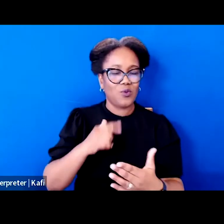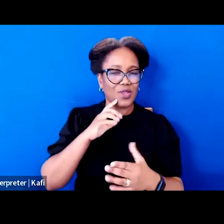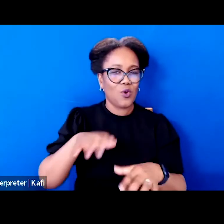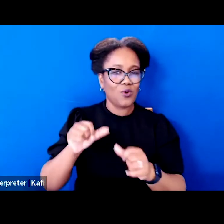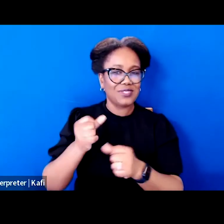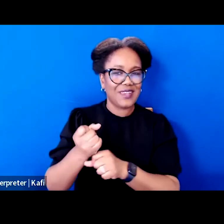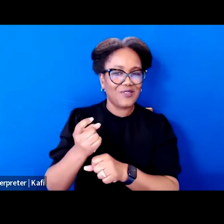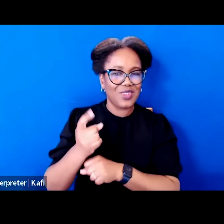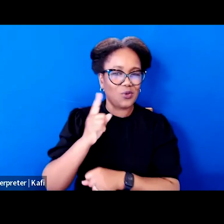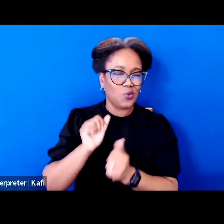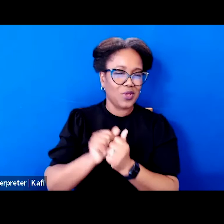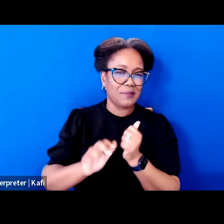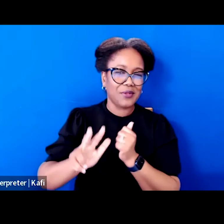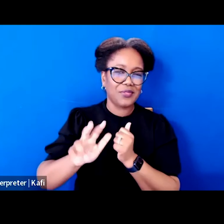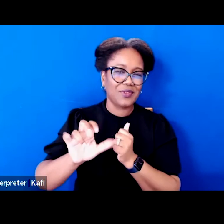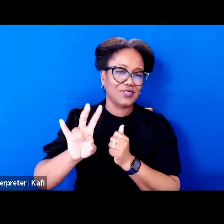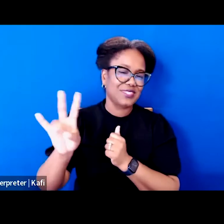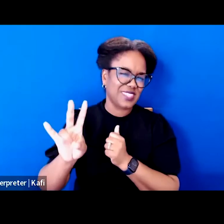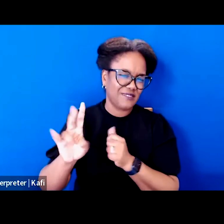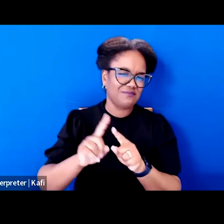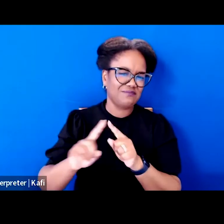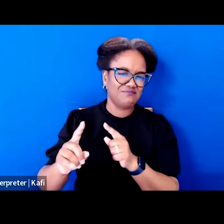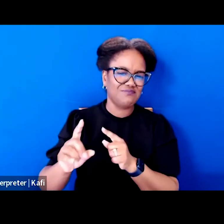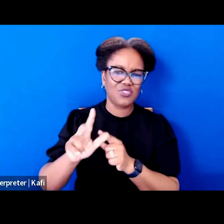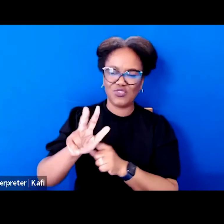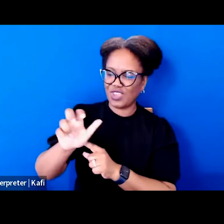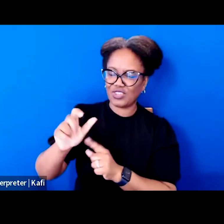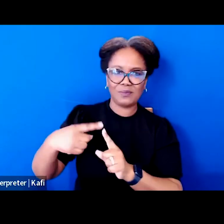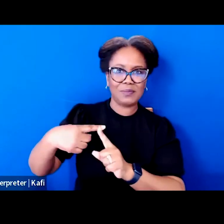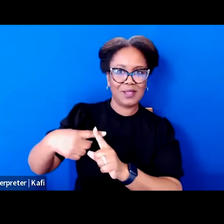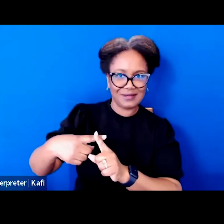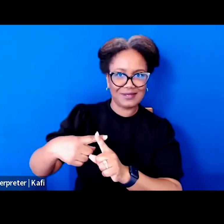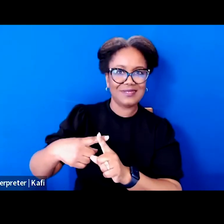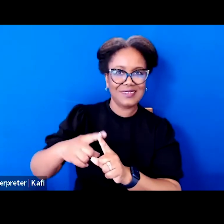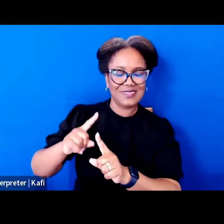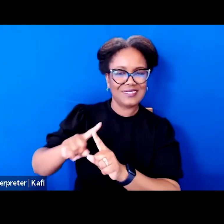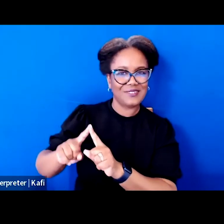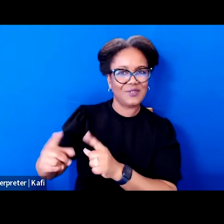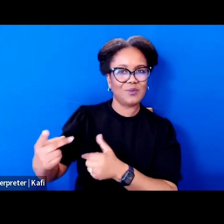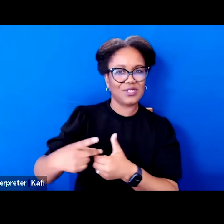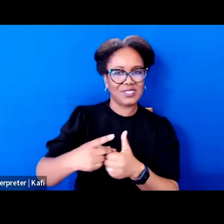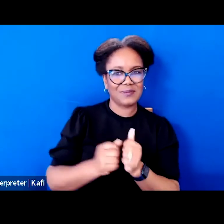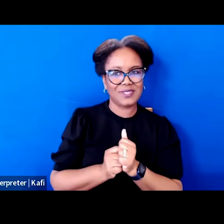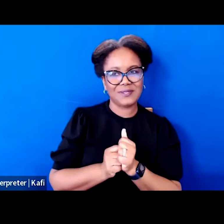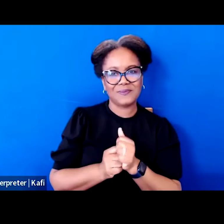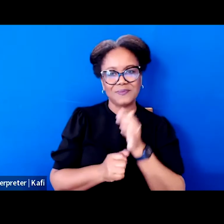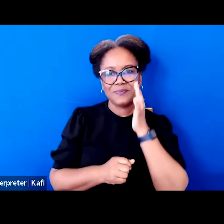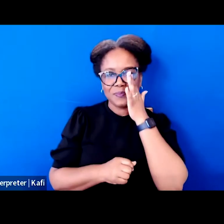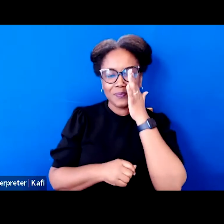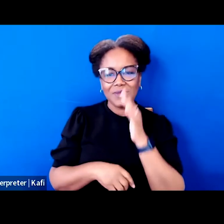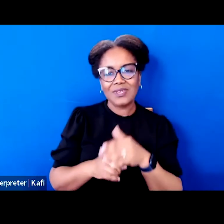we are doing on the grounds and in social media world and what abolition and transformative justice means for